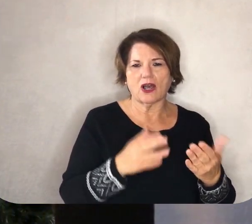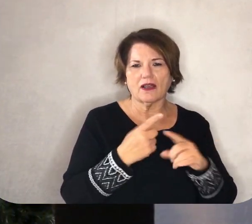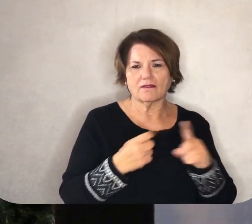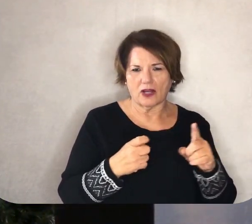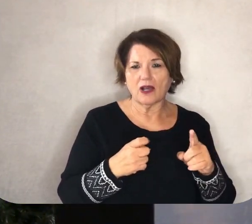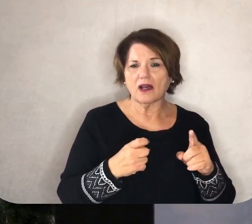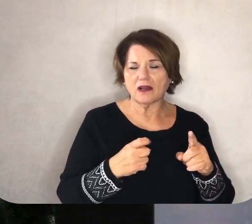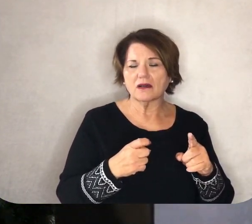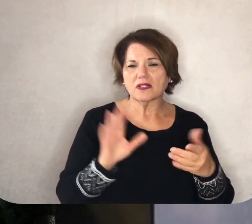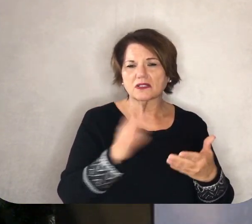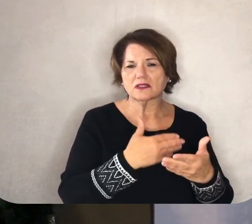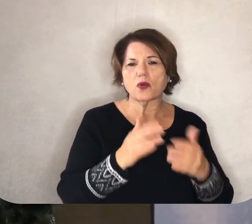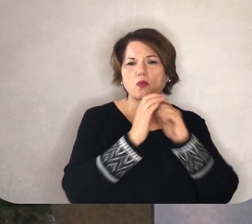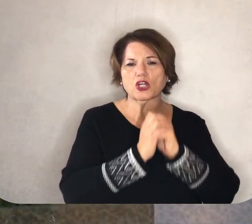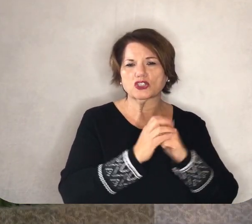band.